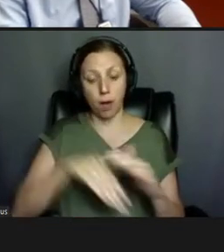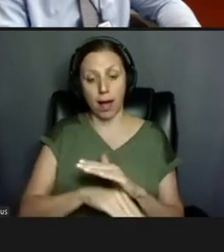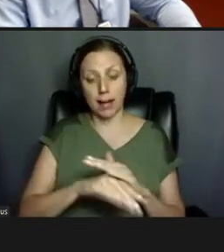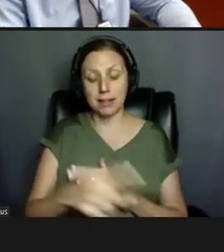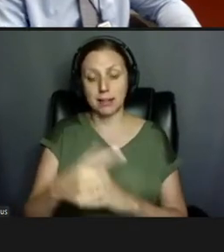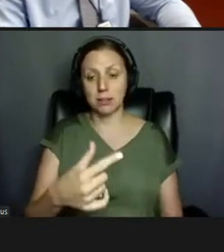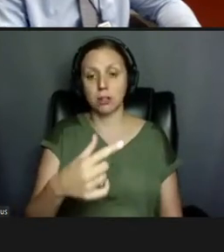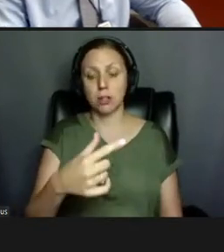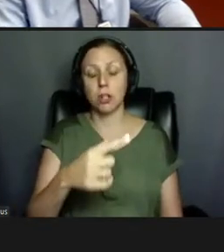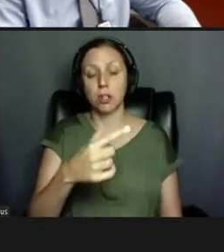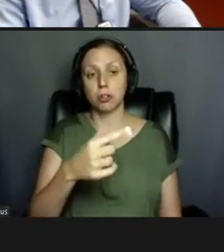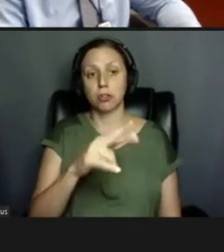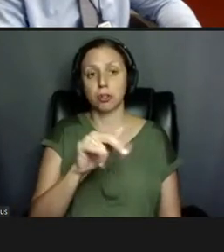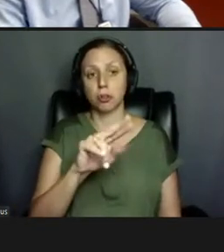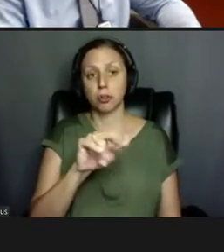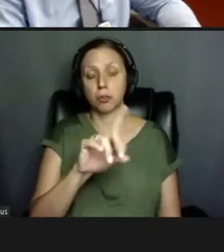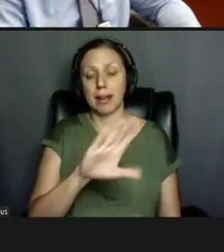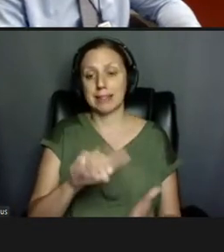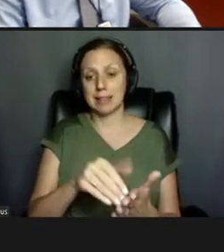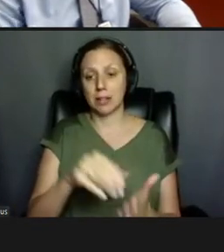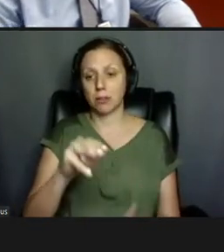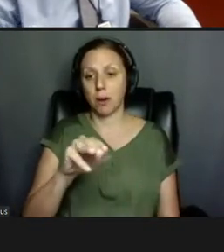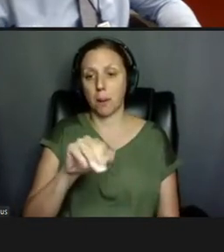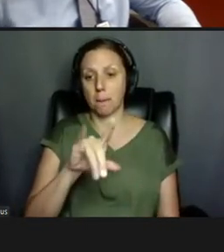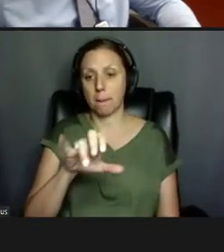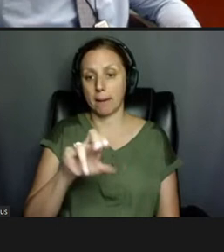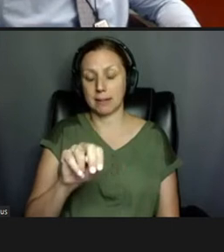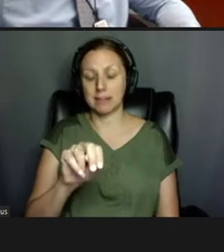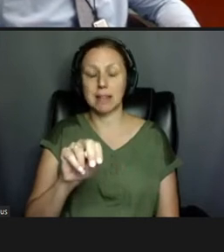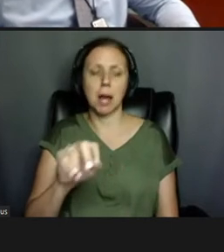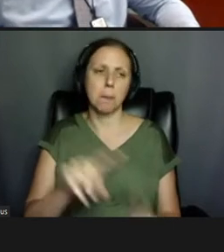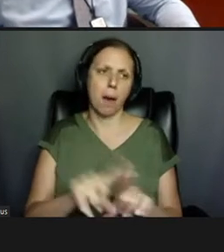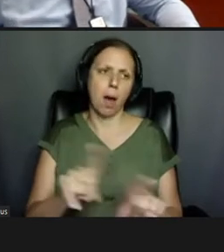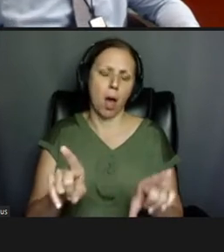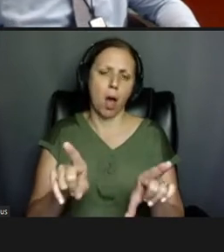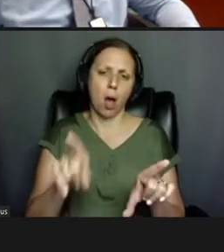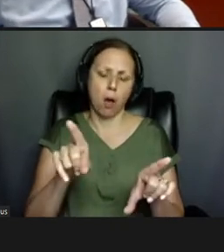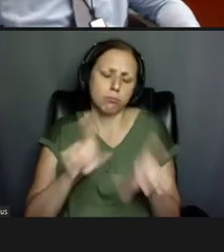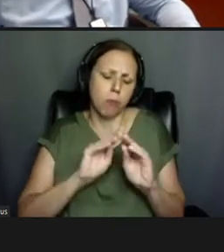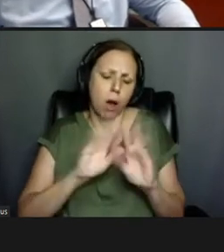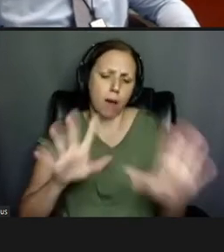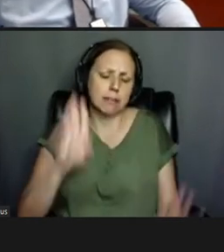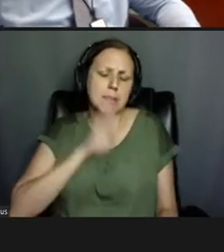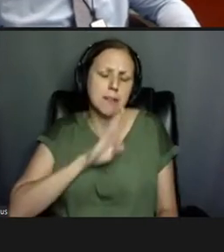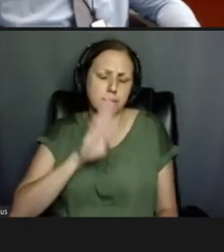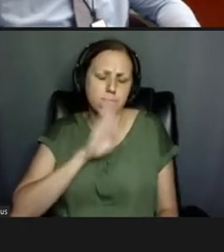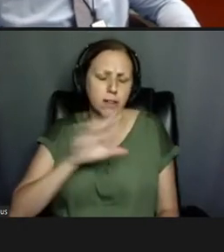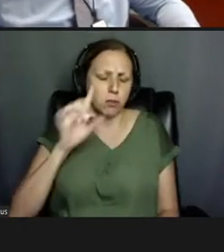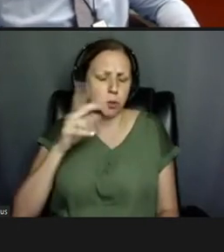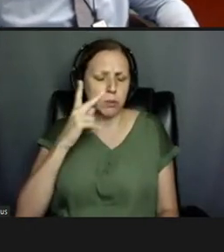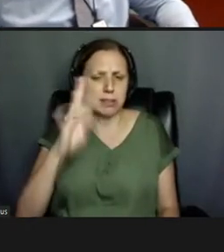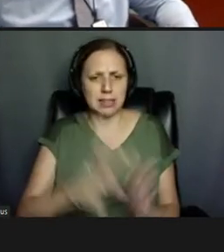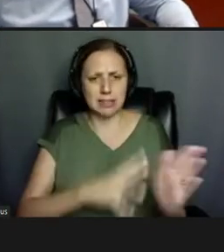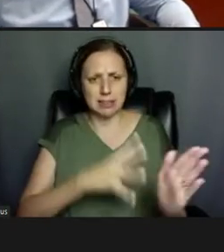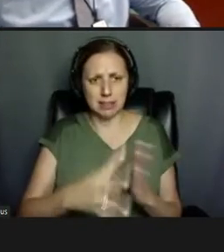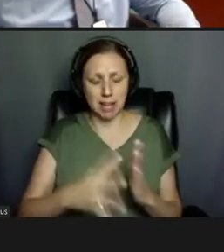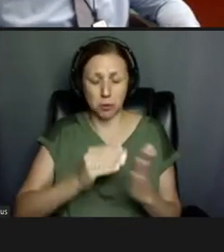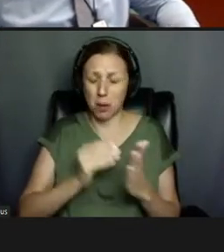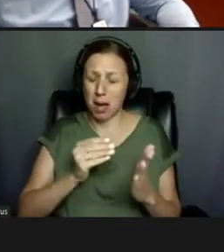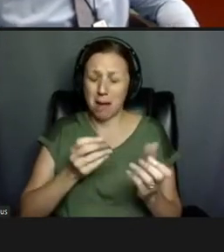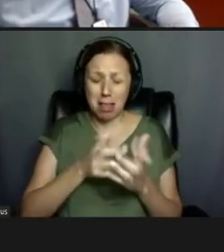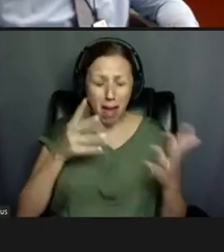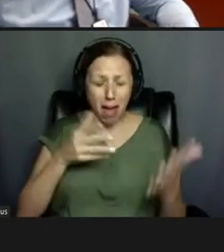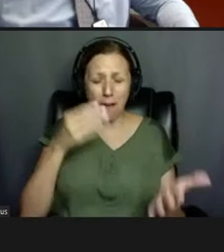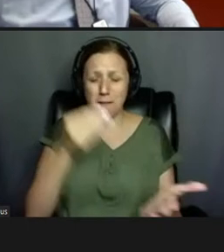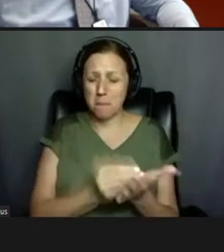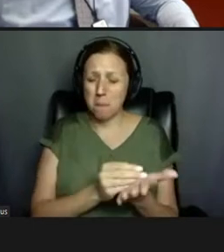Madison, but I'm obviously frustrated after seeing the schedule. After spending $11 billion over 15 years or however long it was, I never imagined the commute